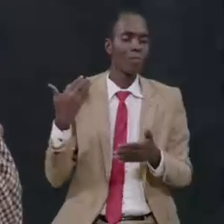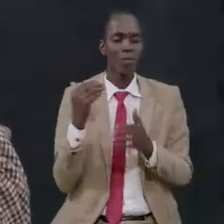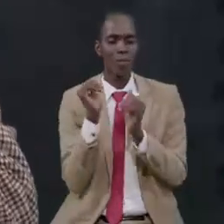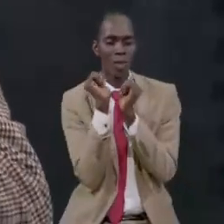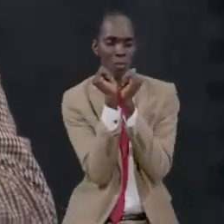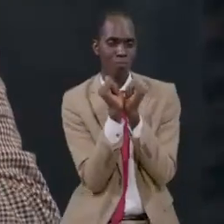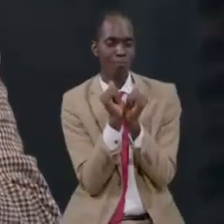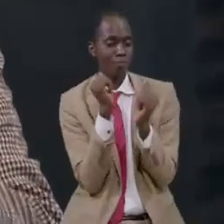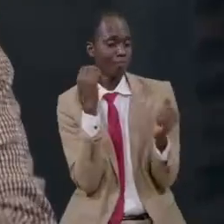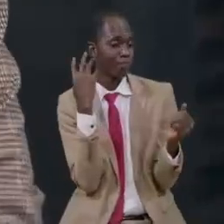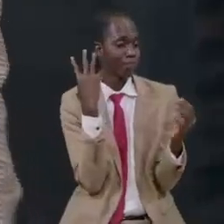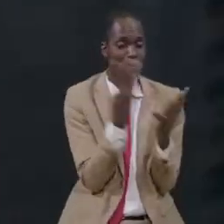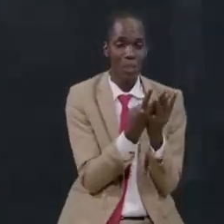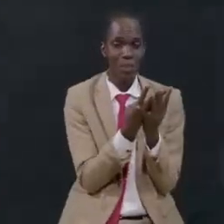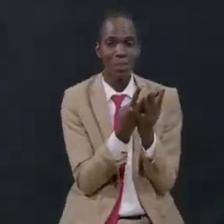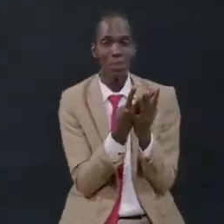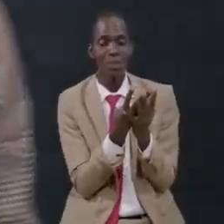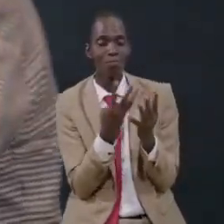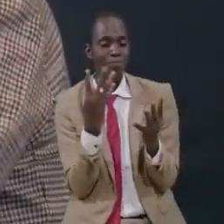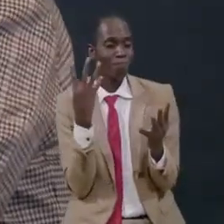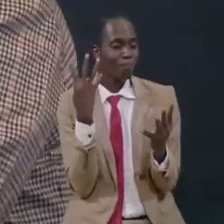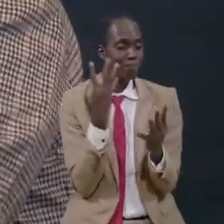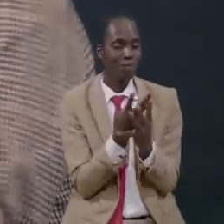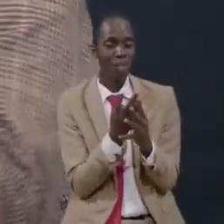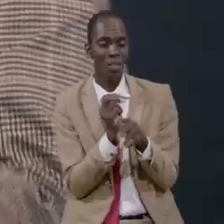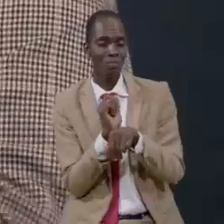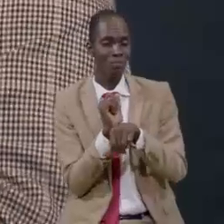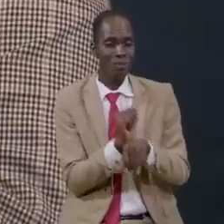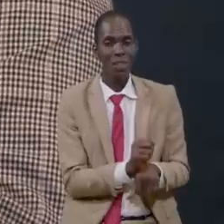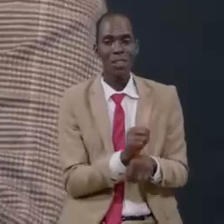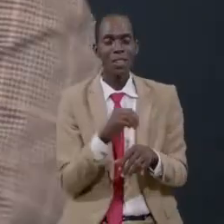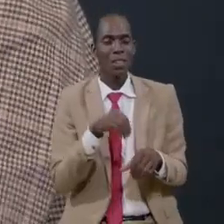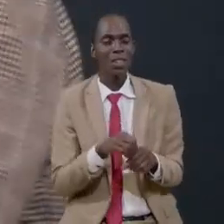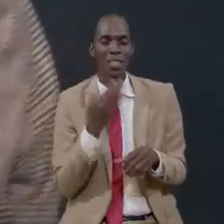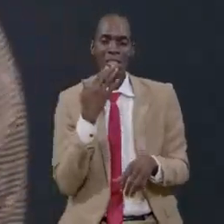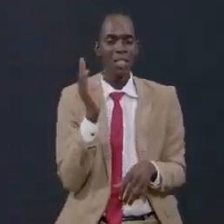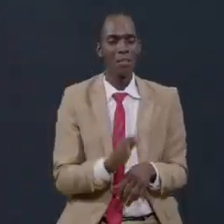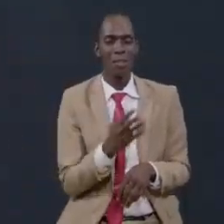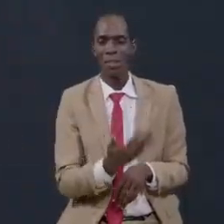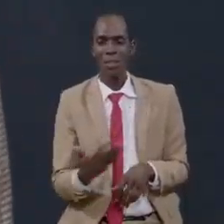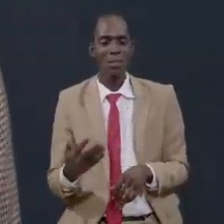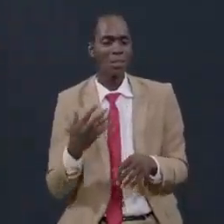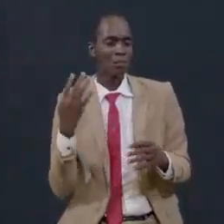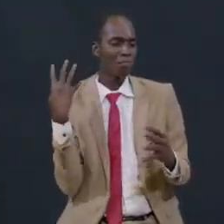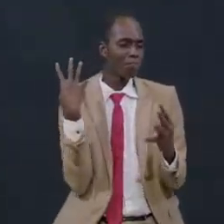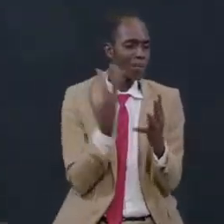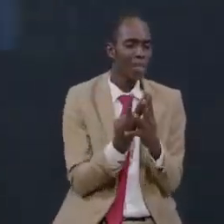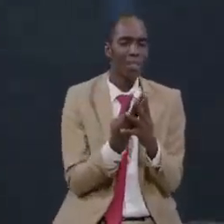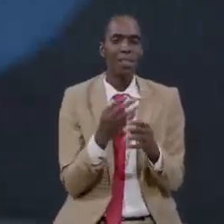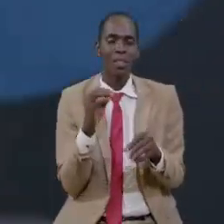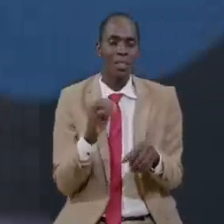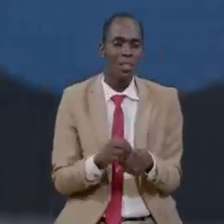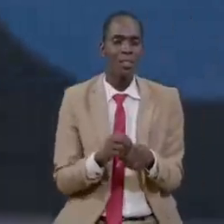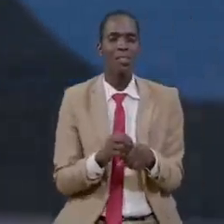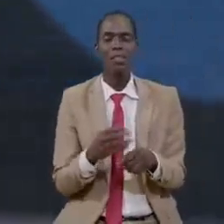imprisoned, incarcerated in evil, imprisoned, incarcerated in